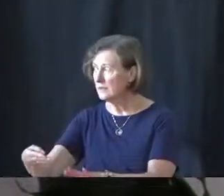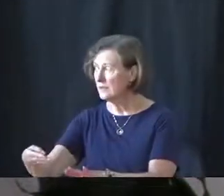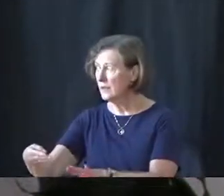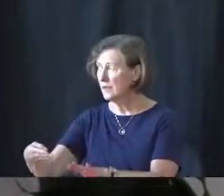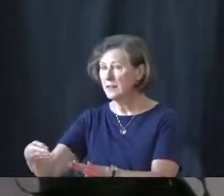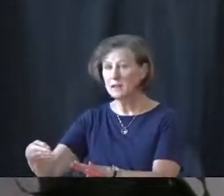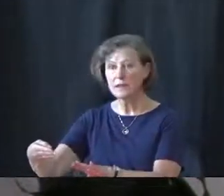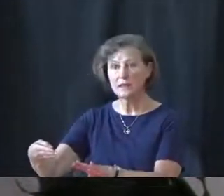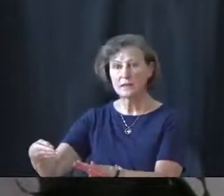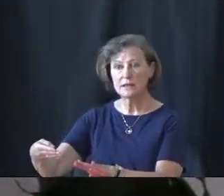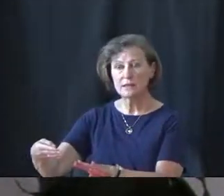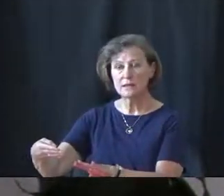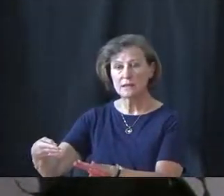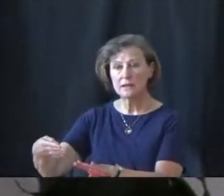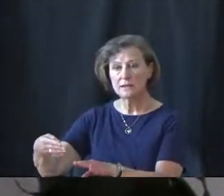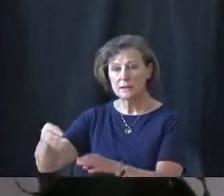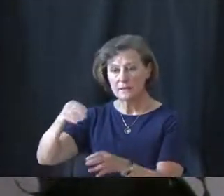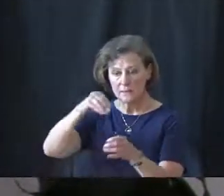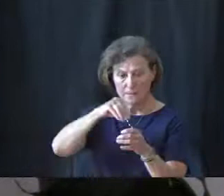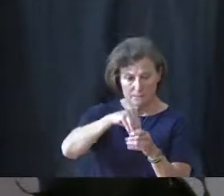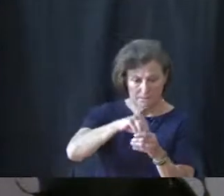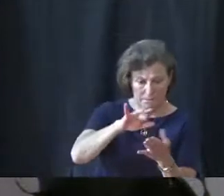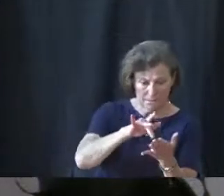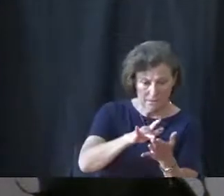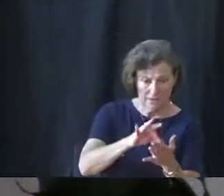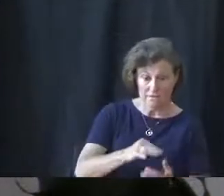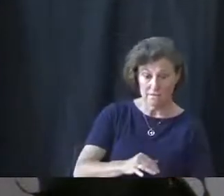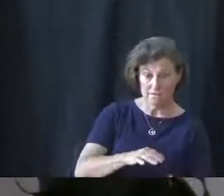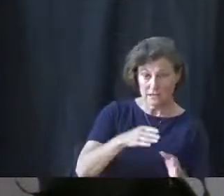Yet in the midst of death, we are in life.